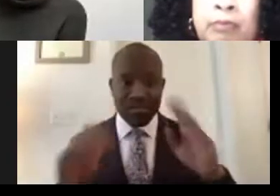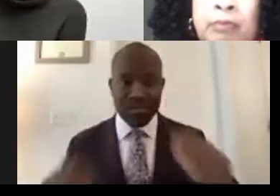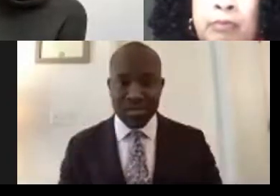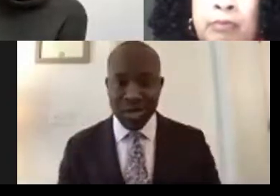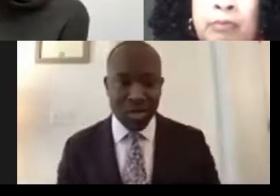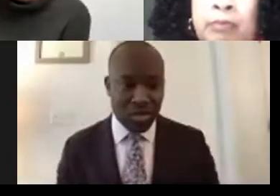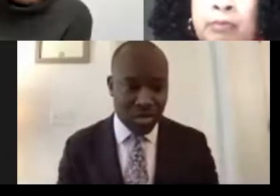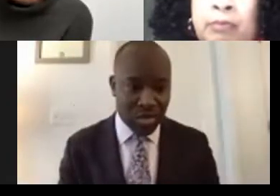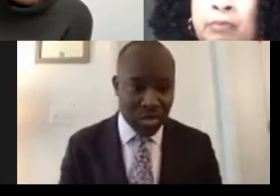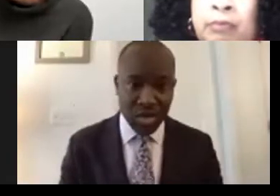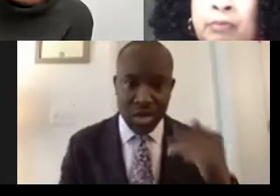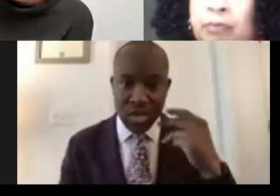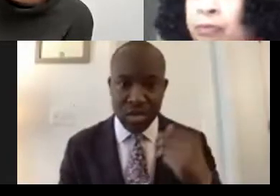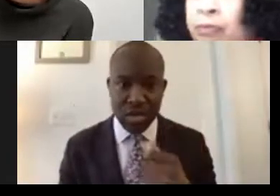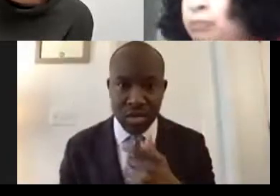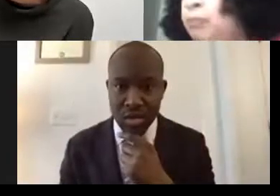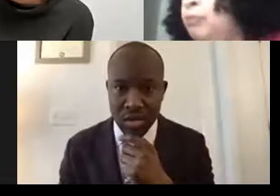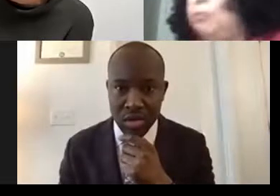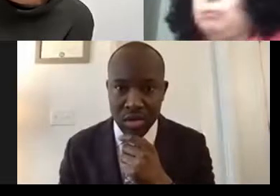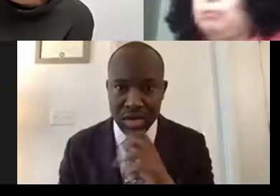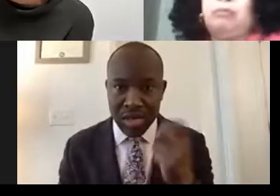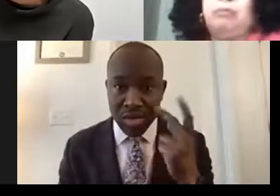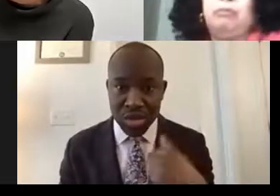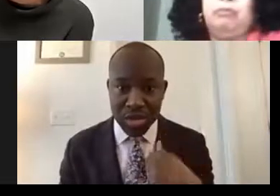Maybe. Hello, everyone.